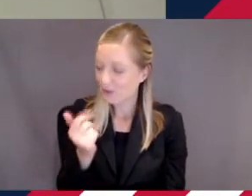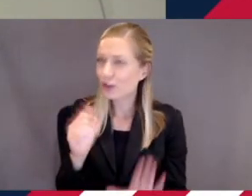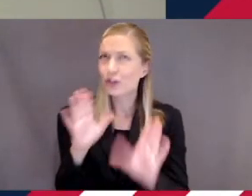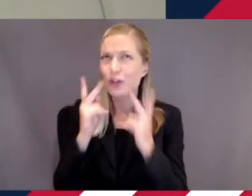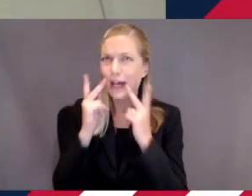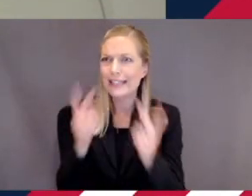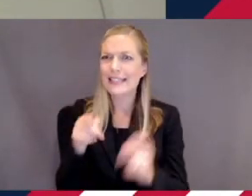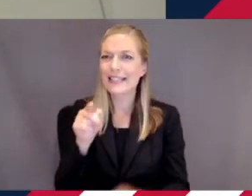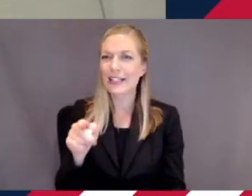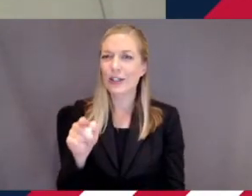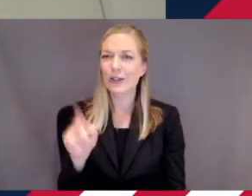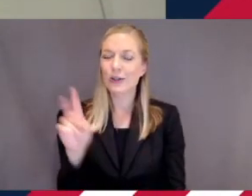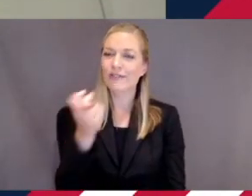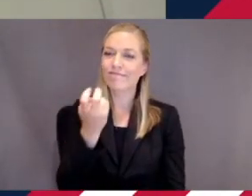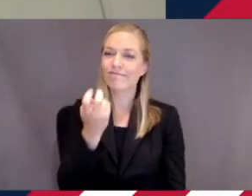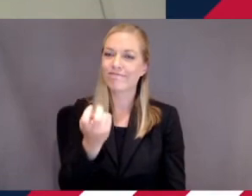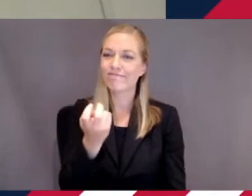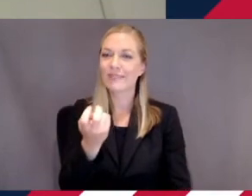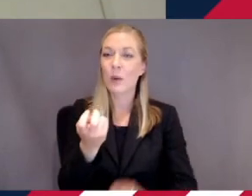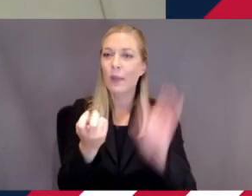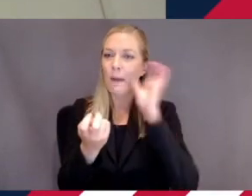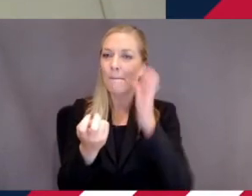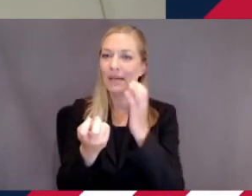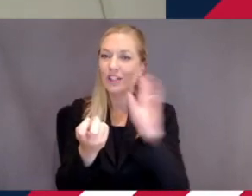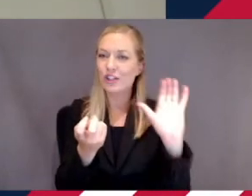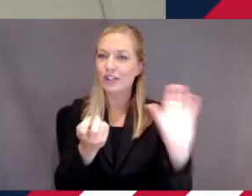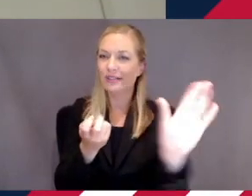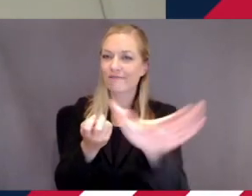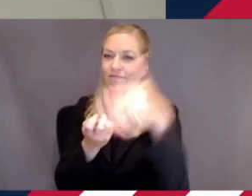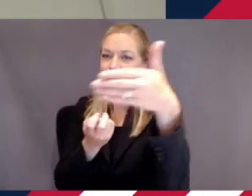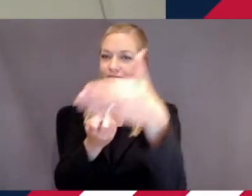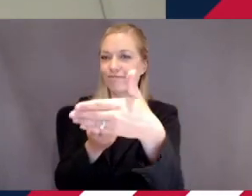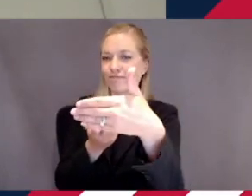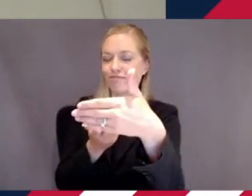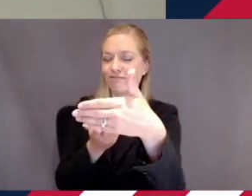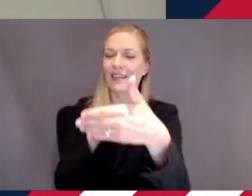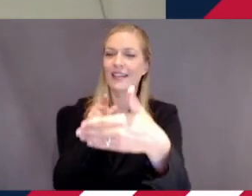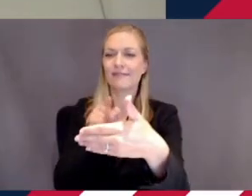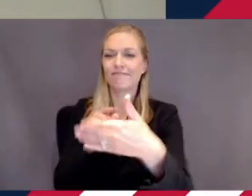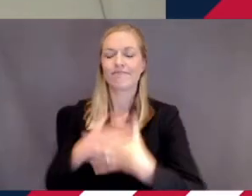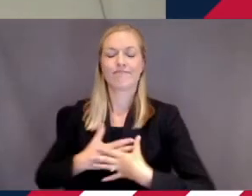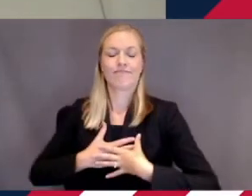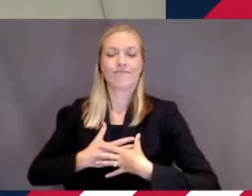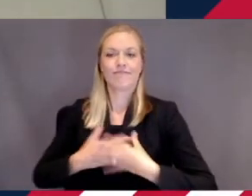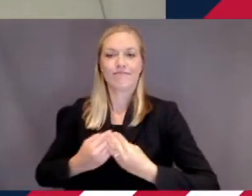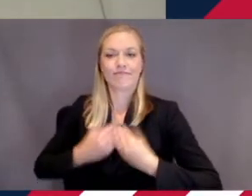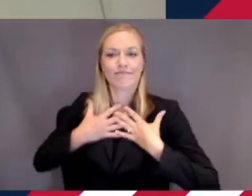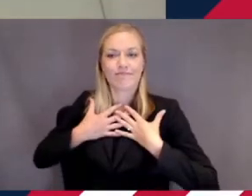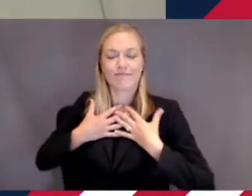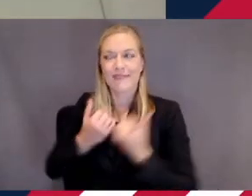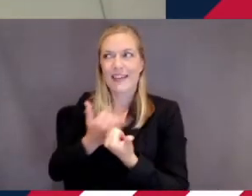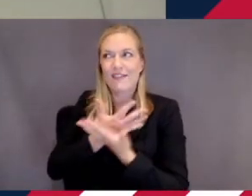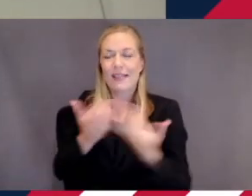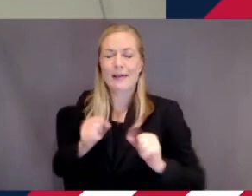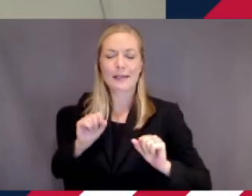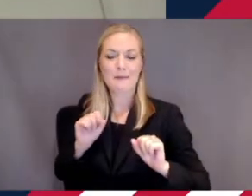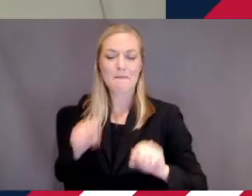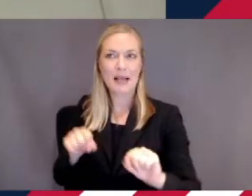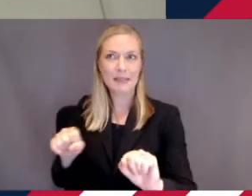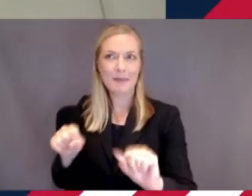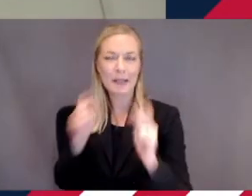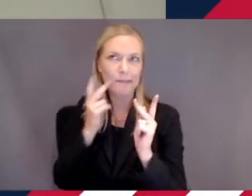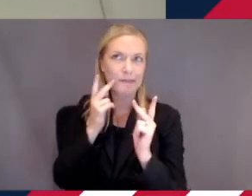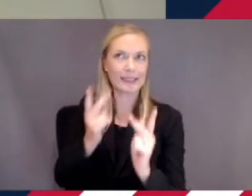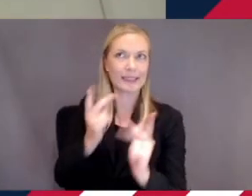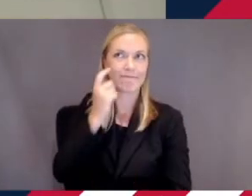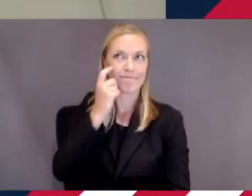picture that you're sitting in front of, as you said, reminding us all that is possible. And thank you, Chair Cardona, for your good work on this committee